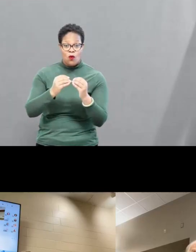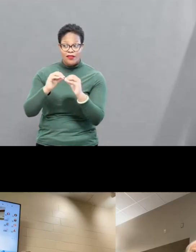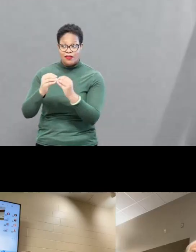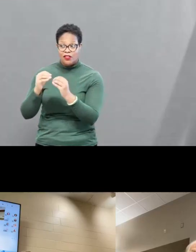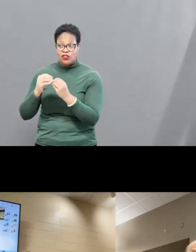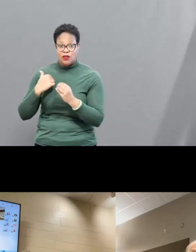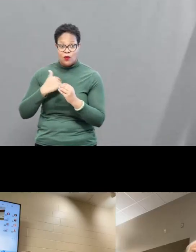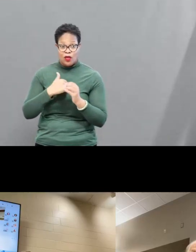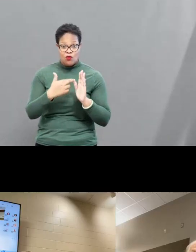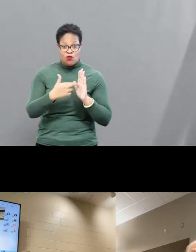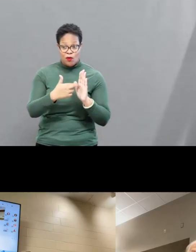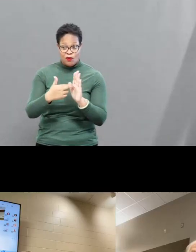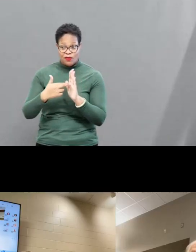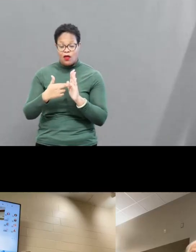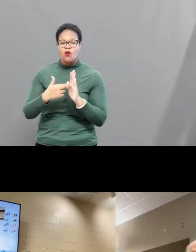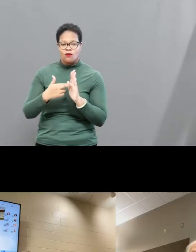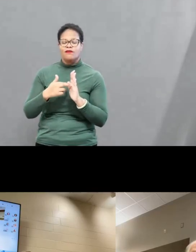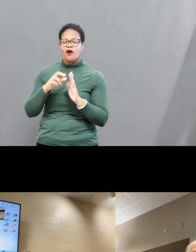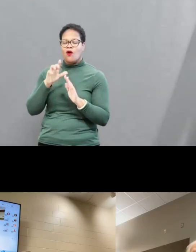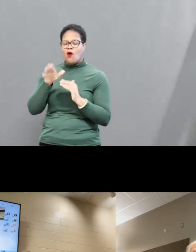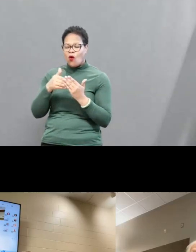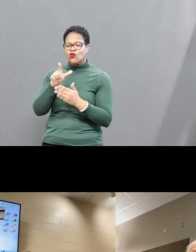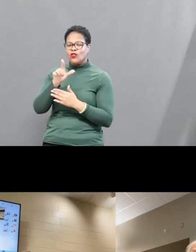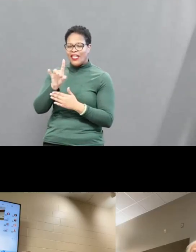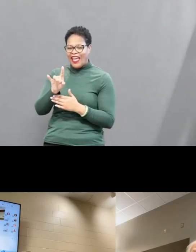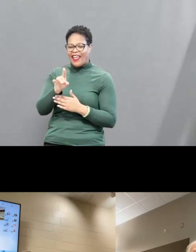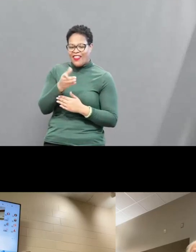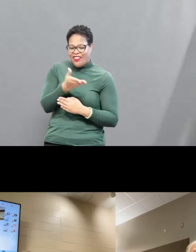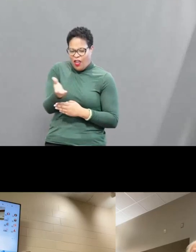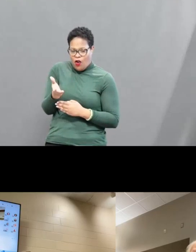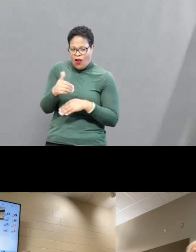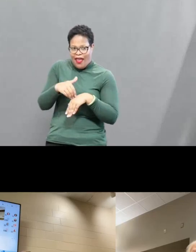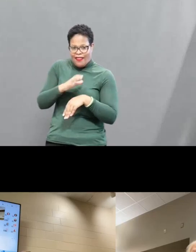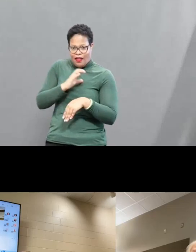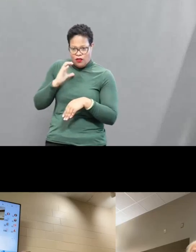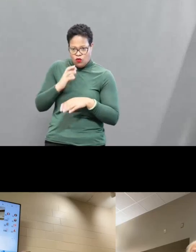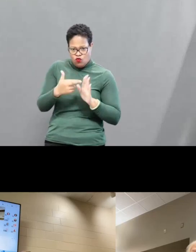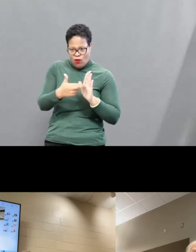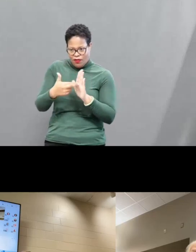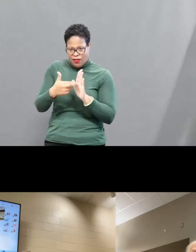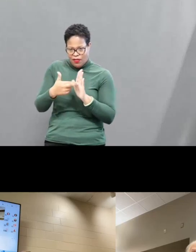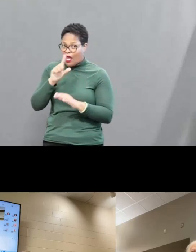organizations that were represented at the council, not just education,